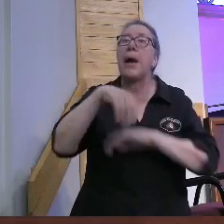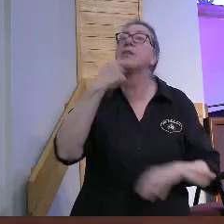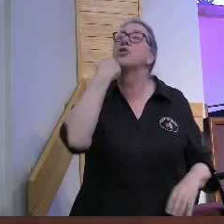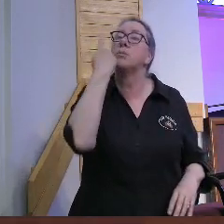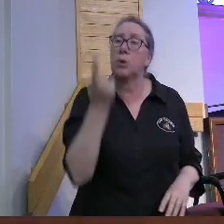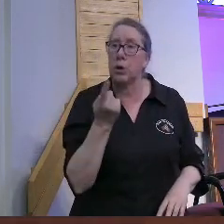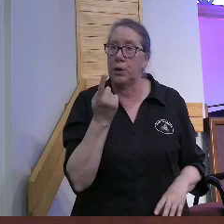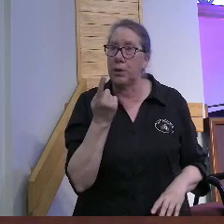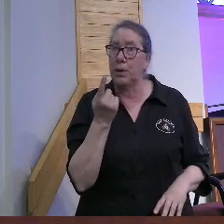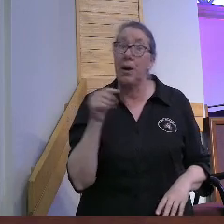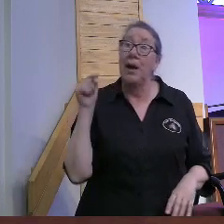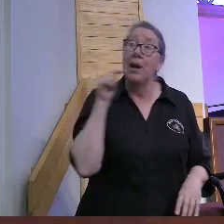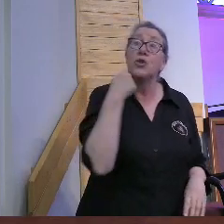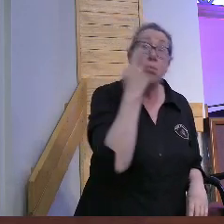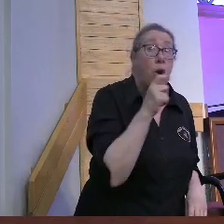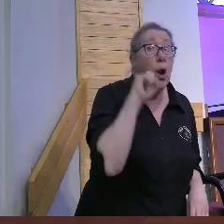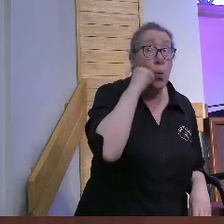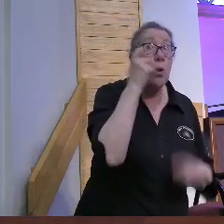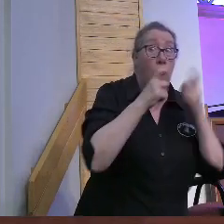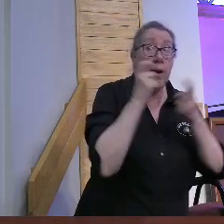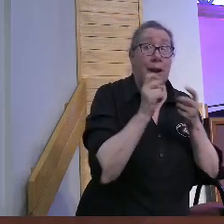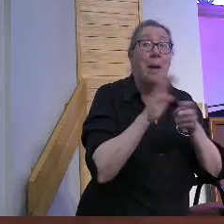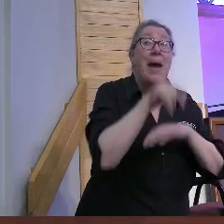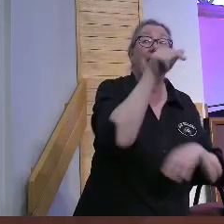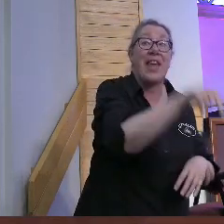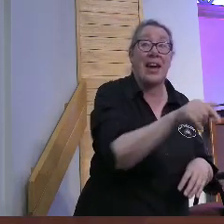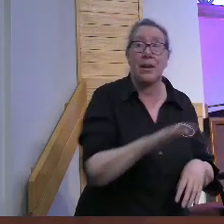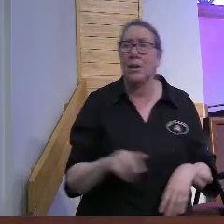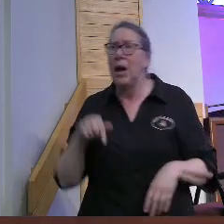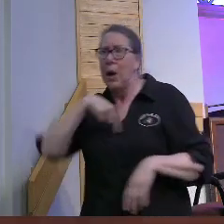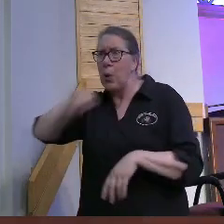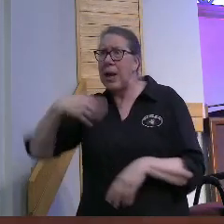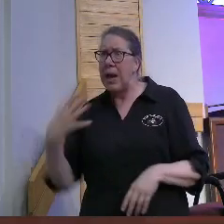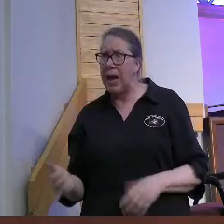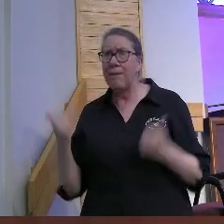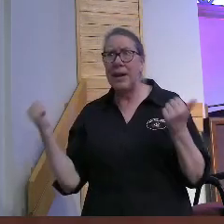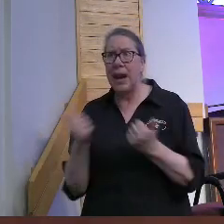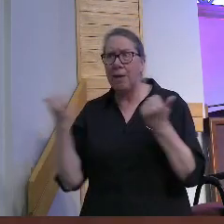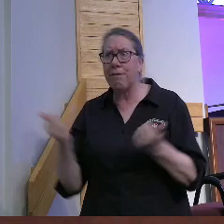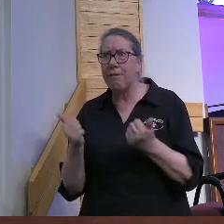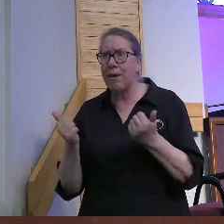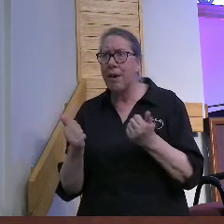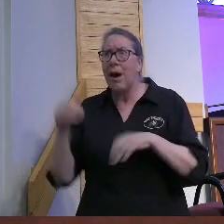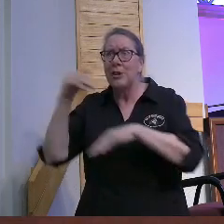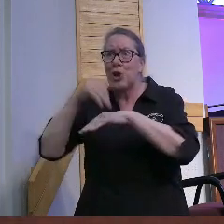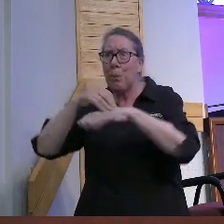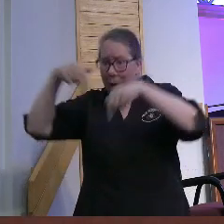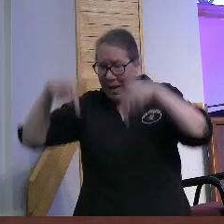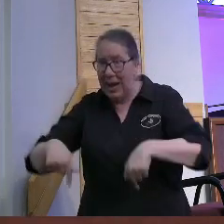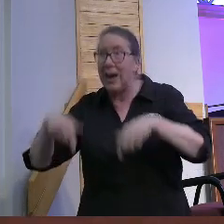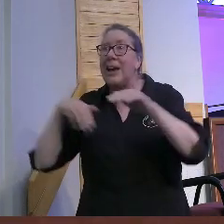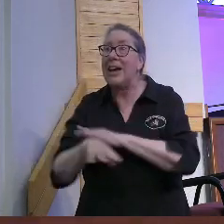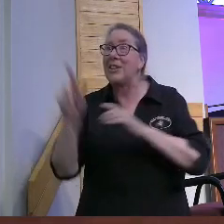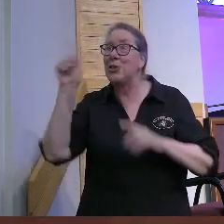worry about its own things. Sufficient for the day is the trouble, its own trouble, the trouble thereof. There's enough trouble